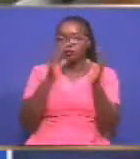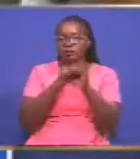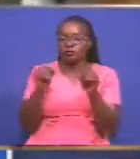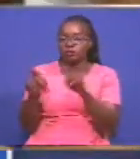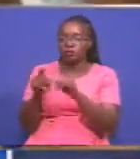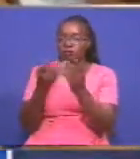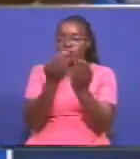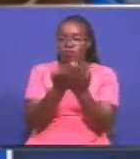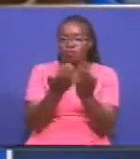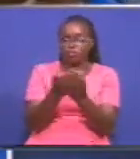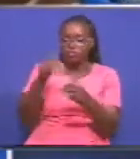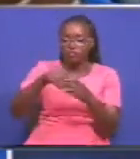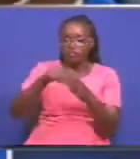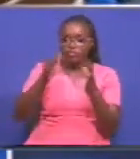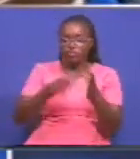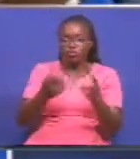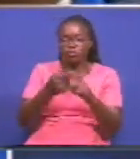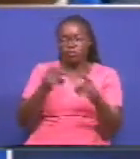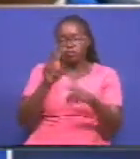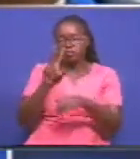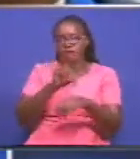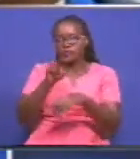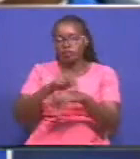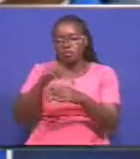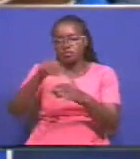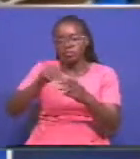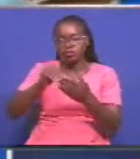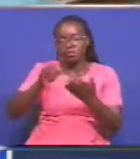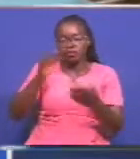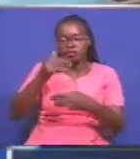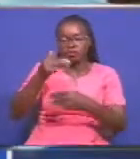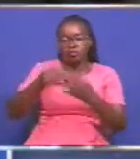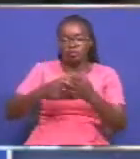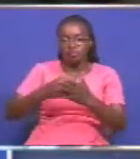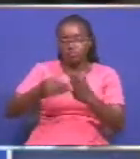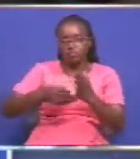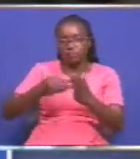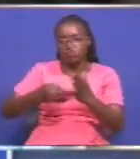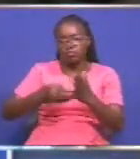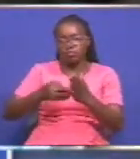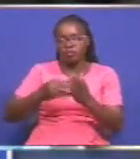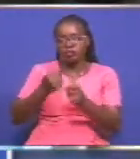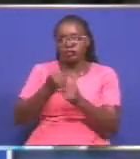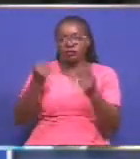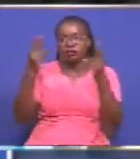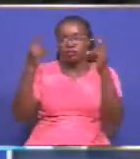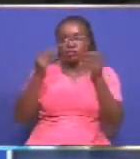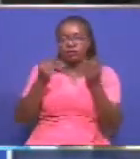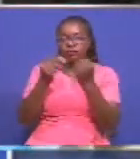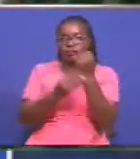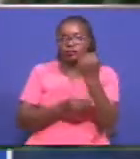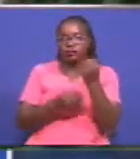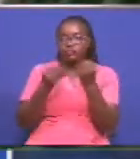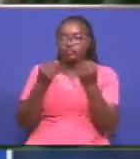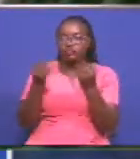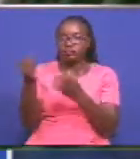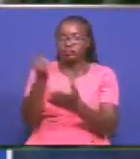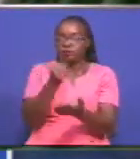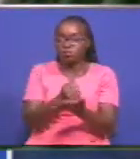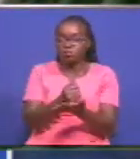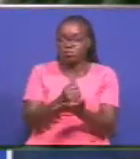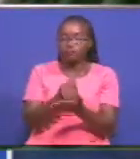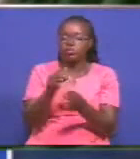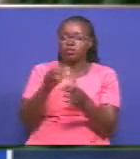urged investors from the two nations to invest more in manufacturing to deal with the issue of unemployment in East Africa. I believe we have a